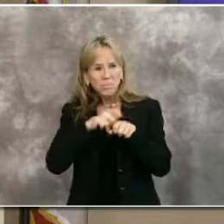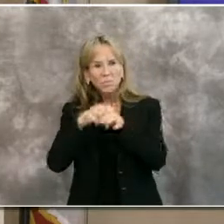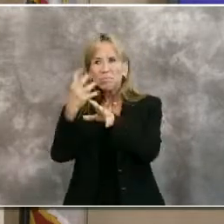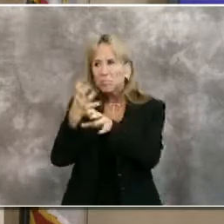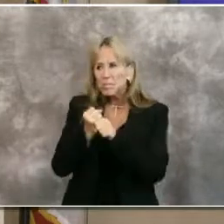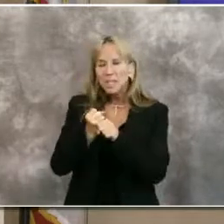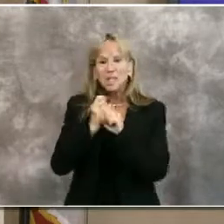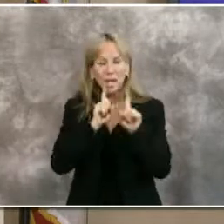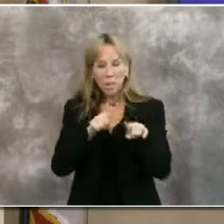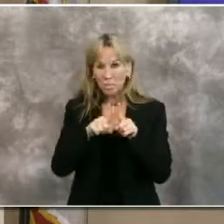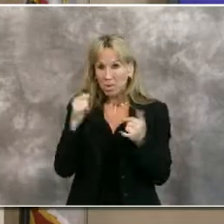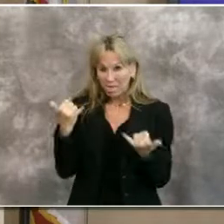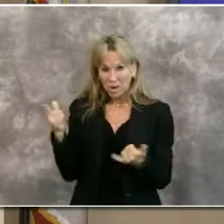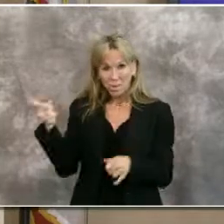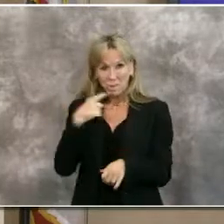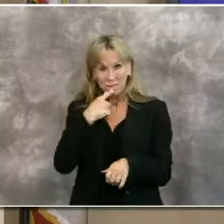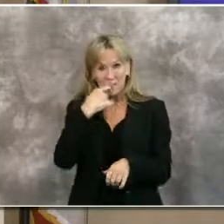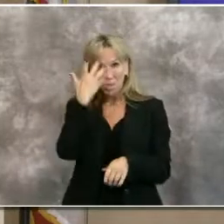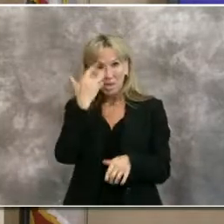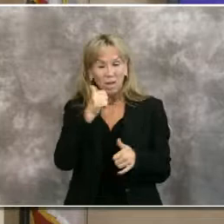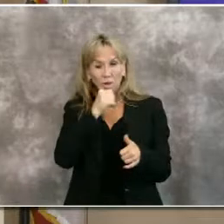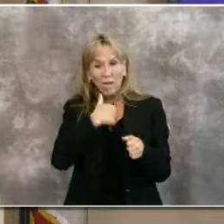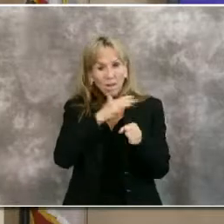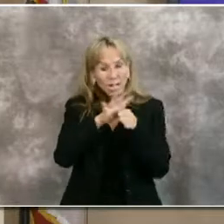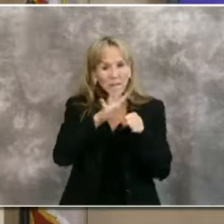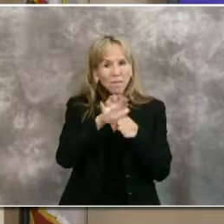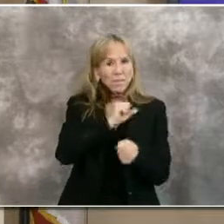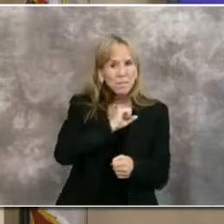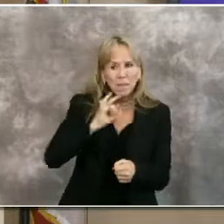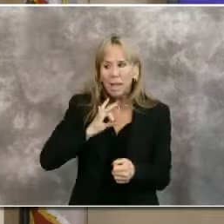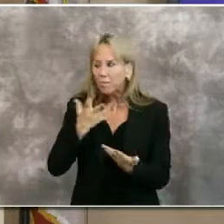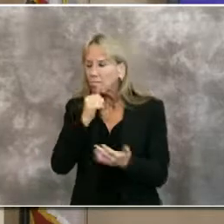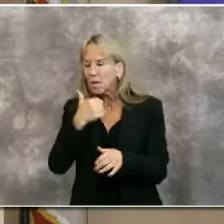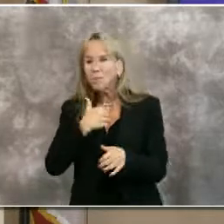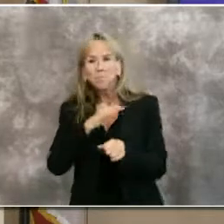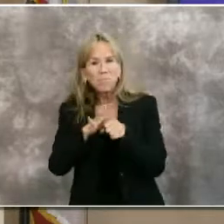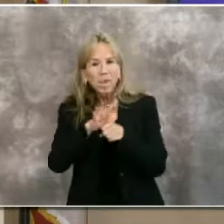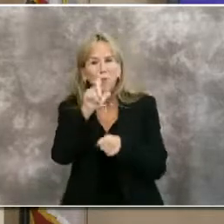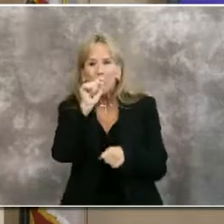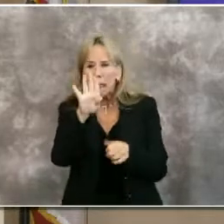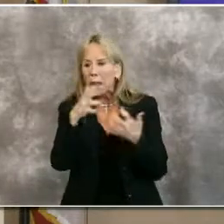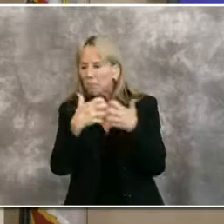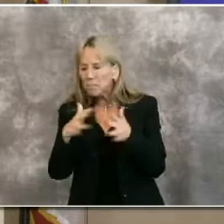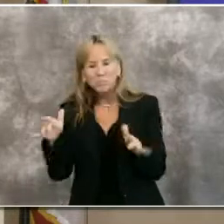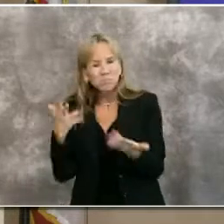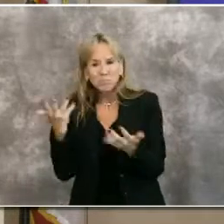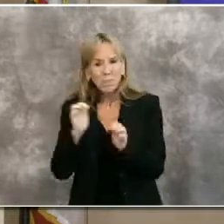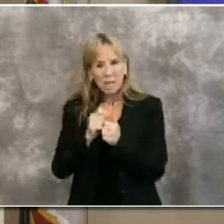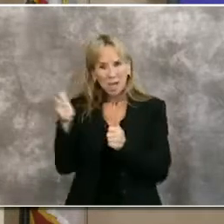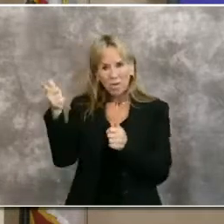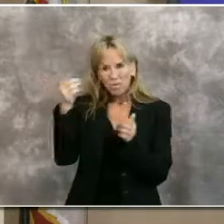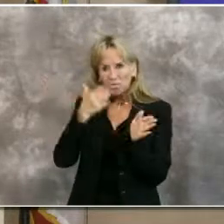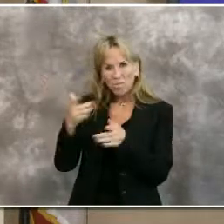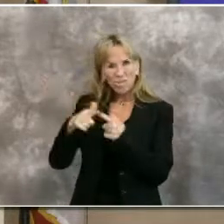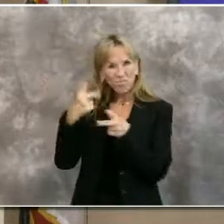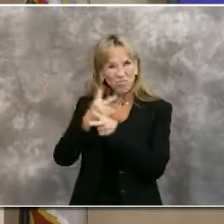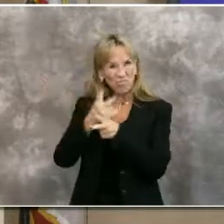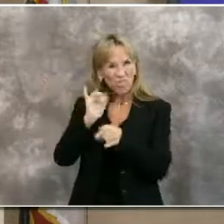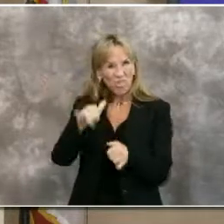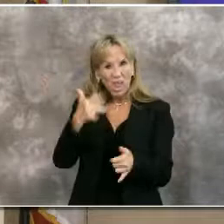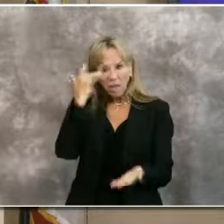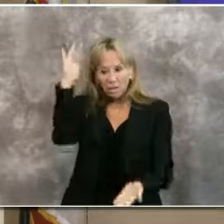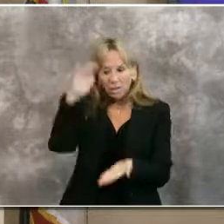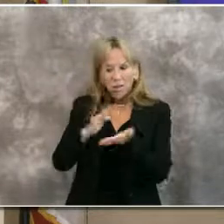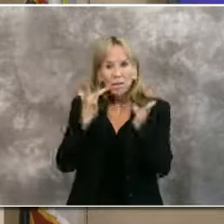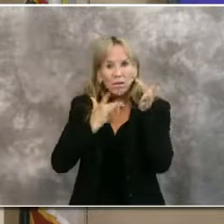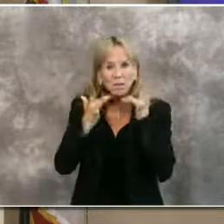enough staff or the right lab equipment to keep up with demand? And how do you guys correct that with, as you just mentioned, a shortage in supplies? Okay, I'm going to